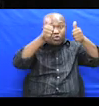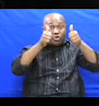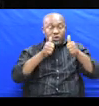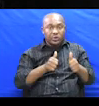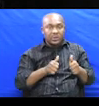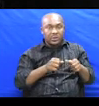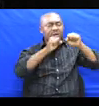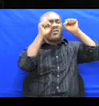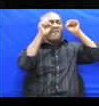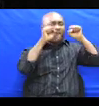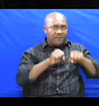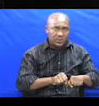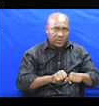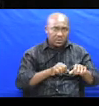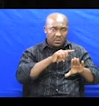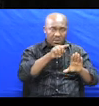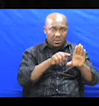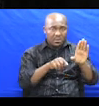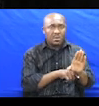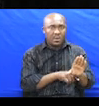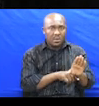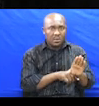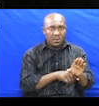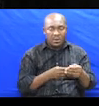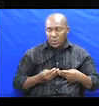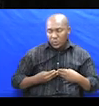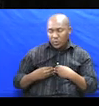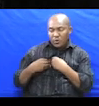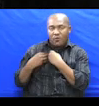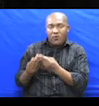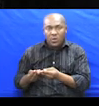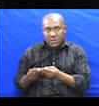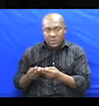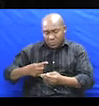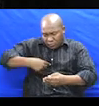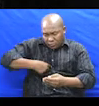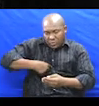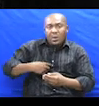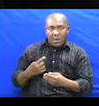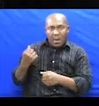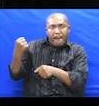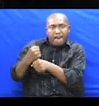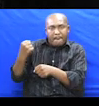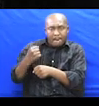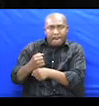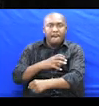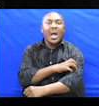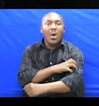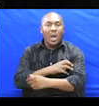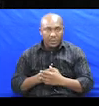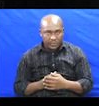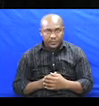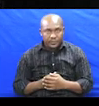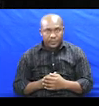colonies. This was introduced purposely so as to force Africans to offer